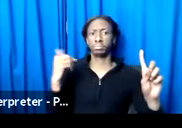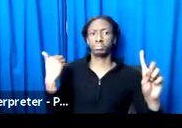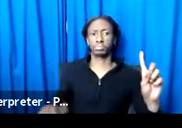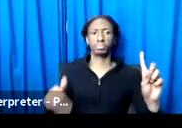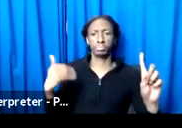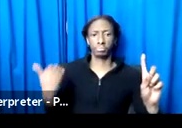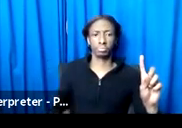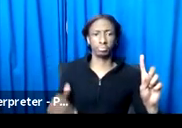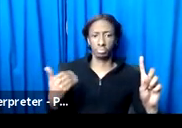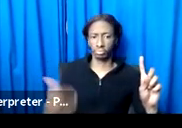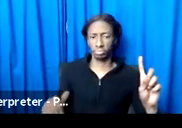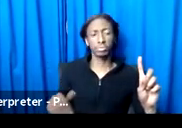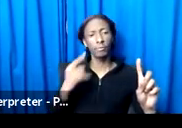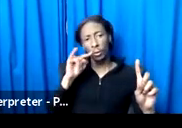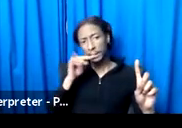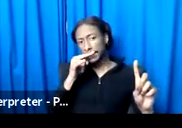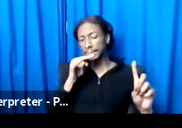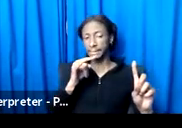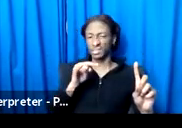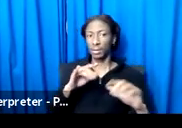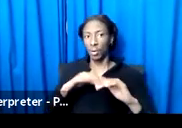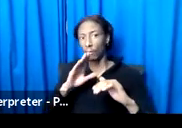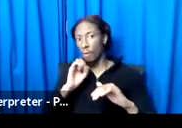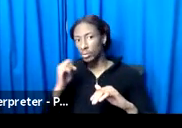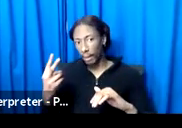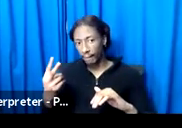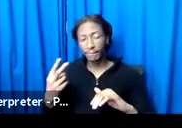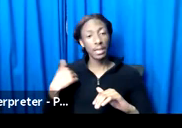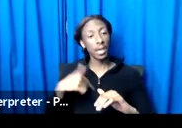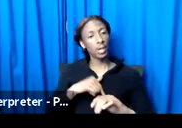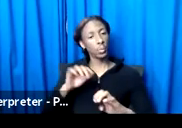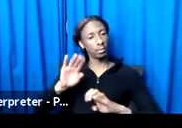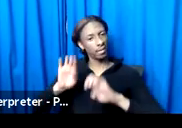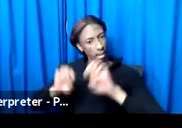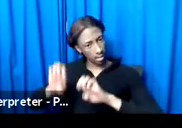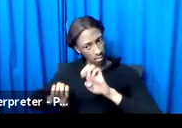populations, at least over 12, and we're evaluating